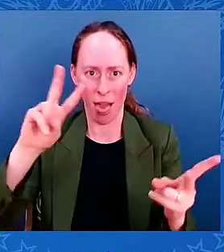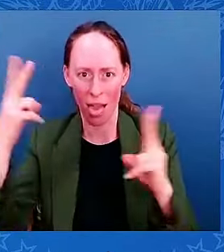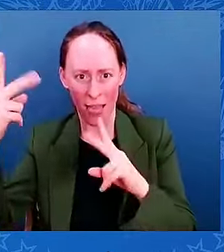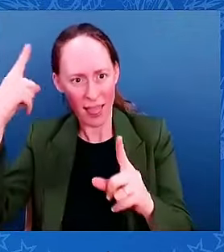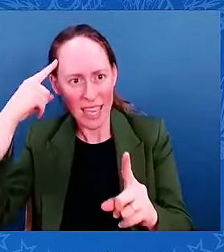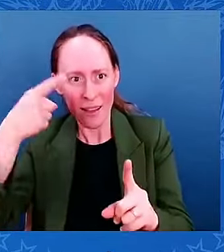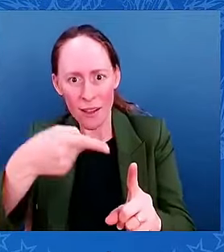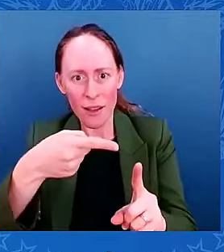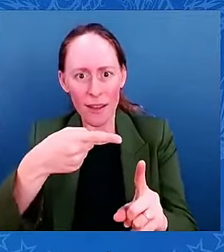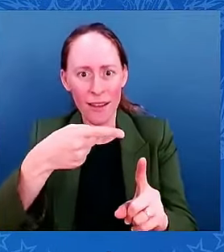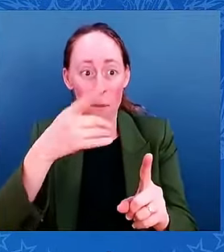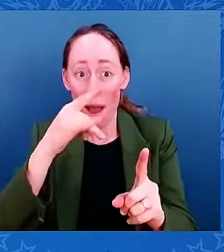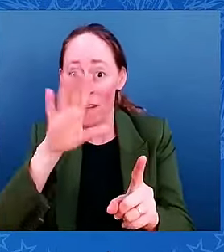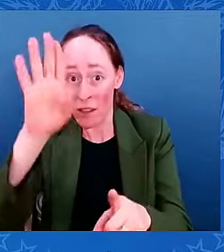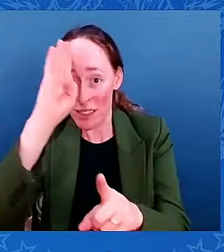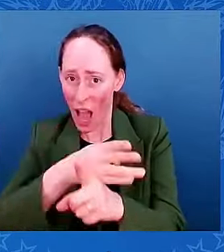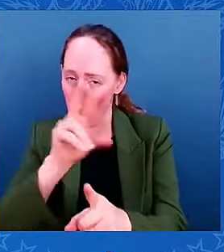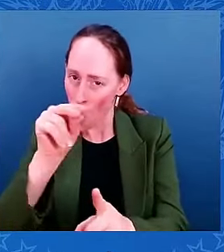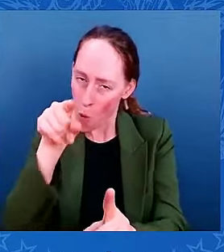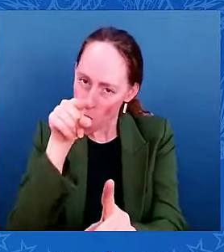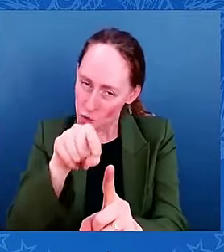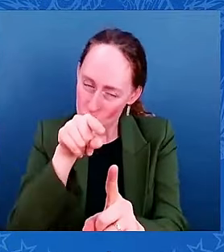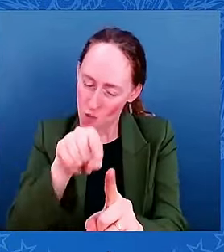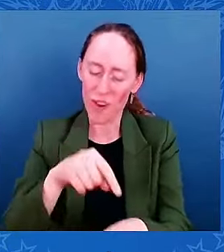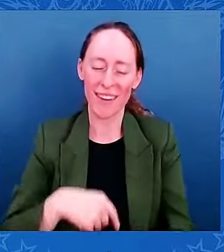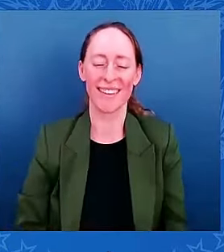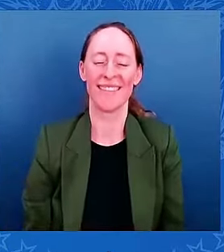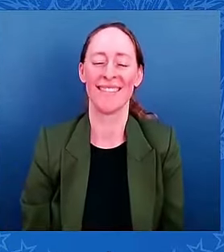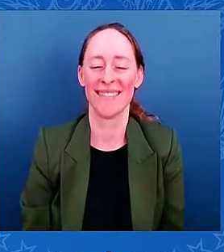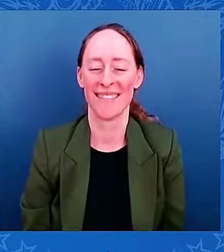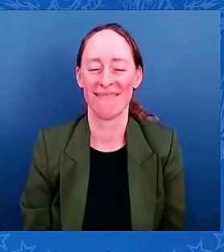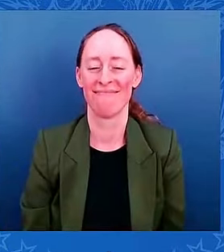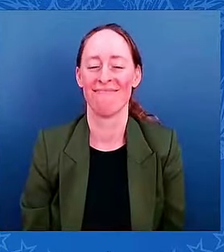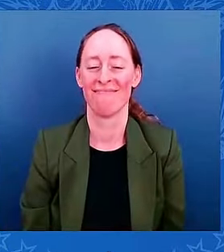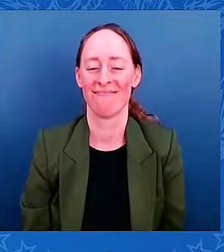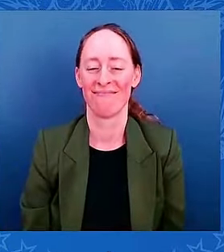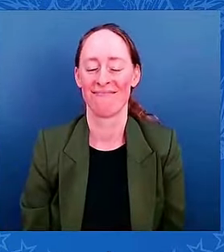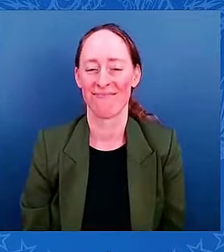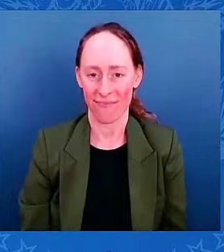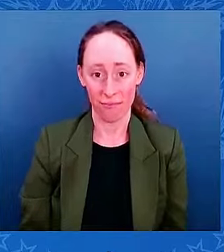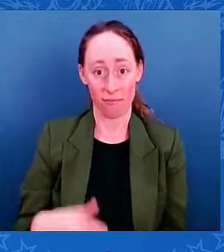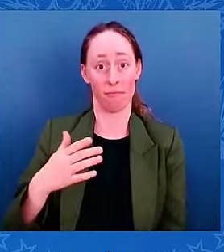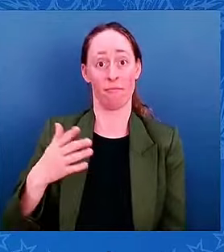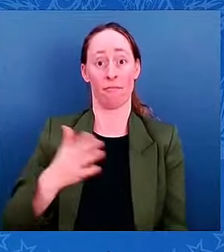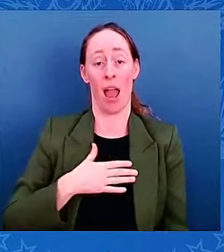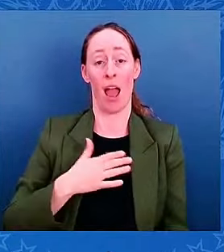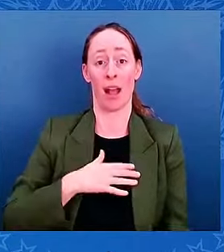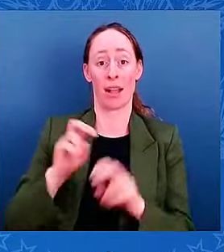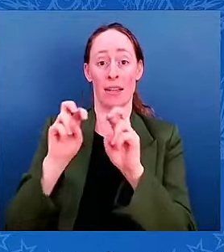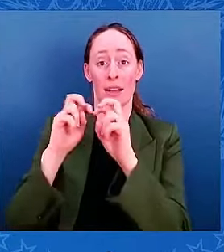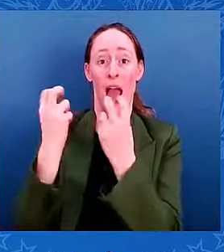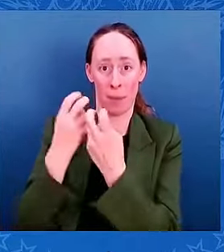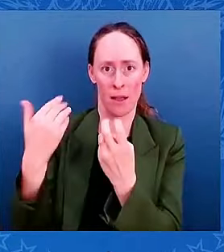There are also two members of my cabinet here today. Transportation Secretary Pete Buttigieg.